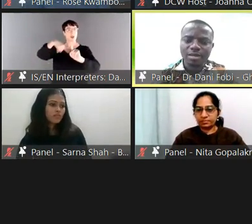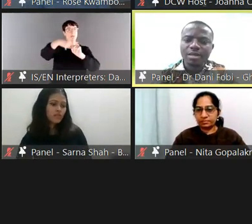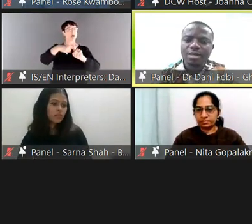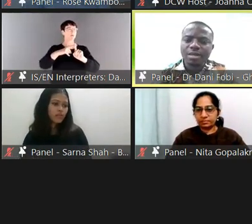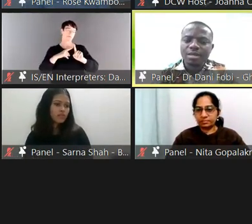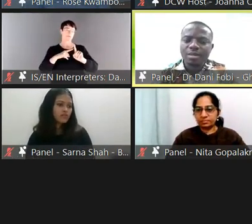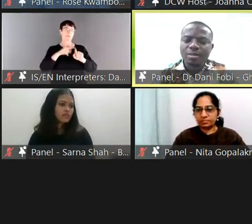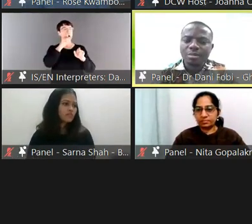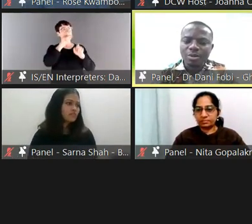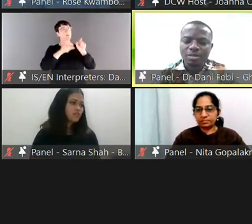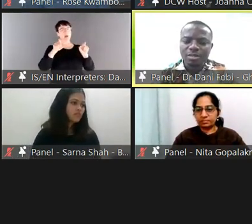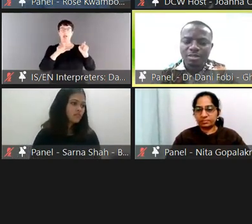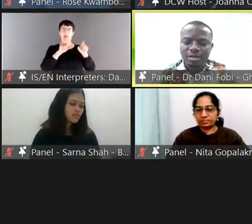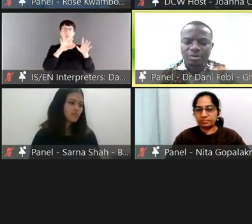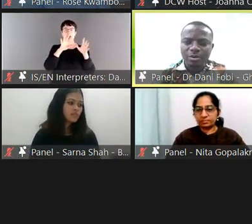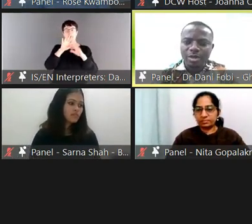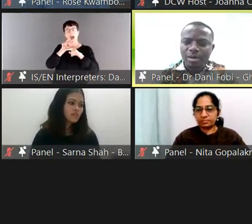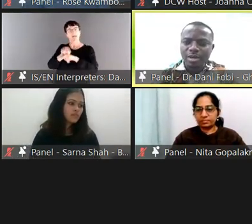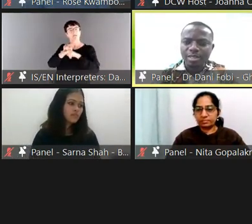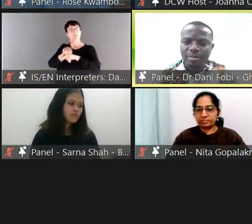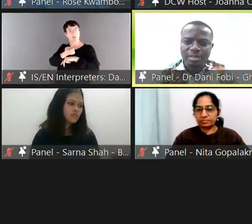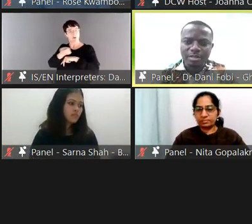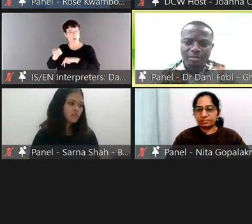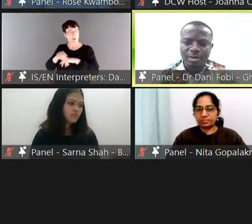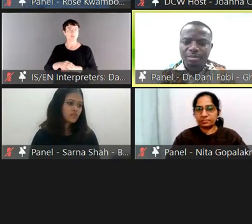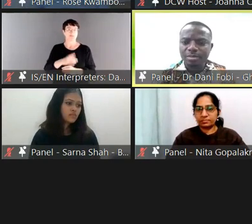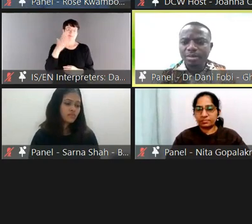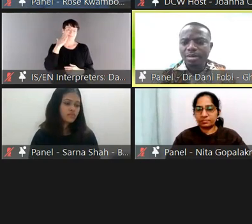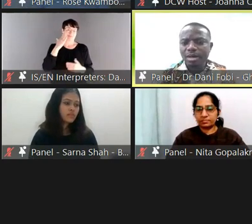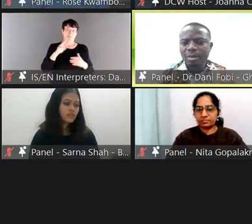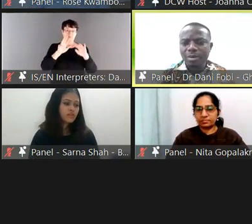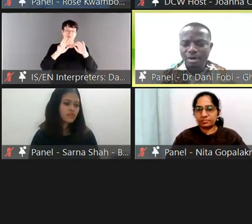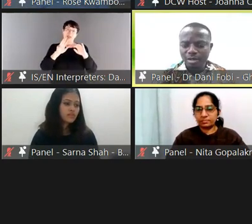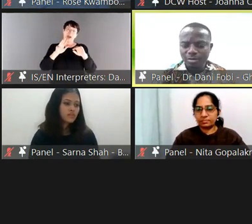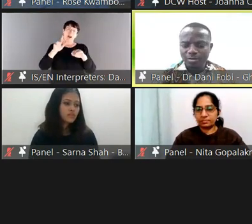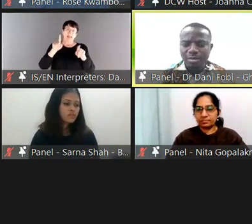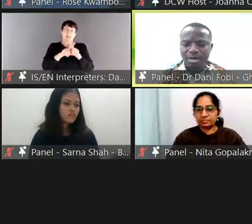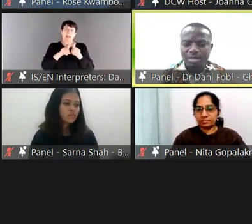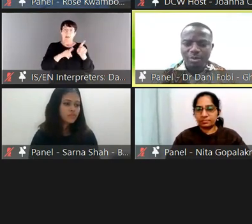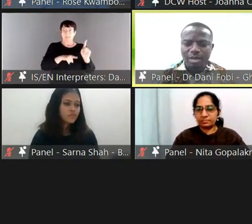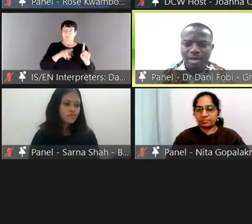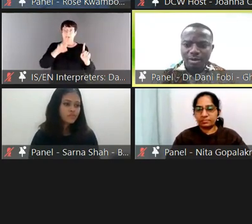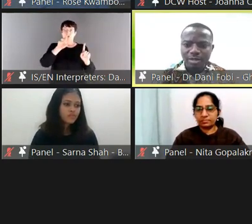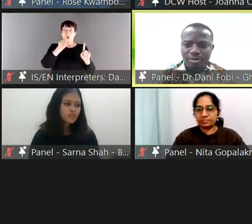said, most deaf children, about 90% of them, are born into families where there are no history